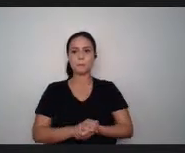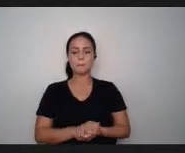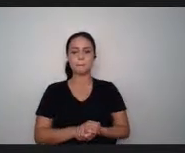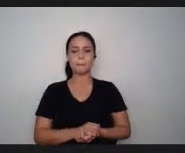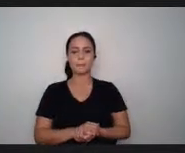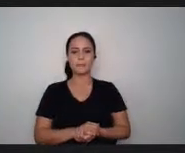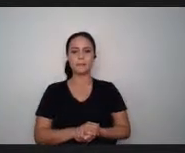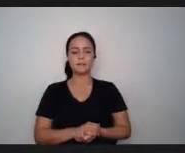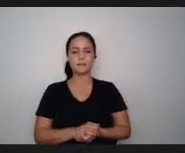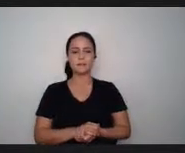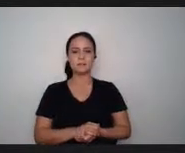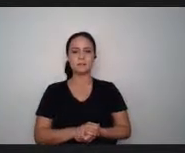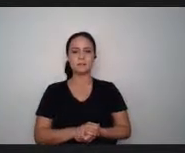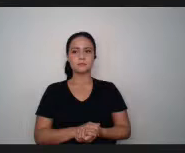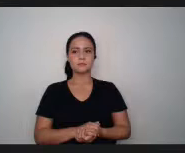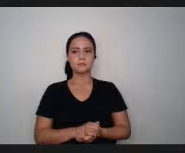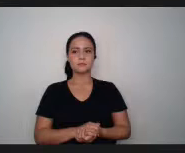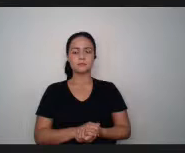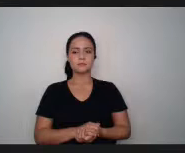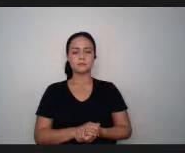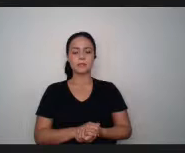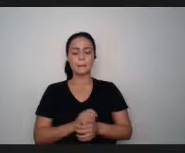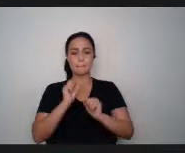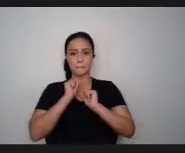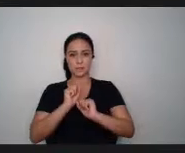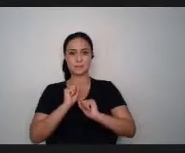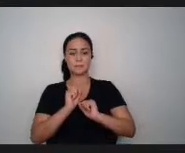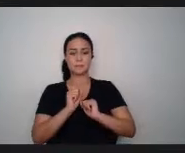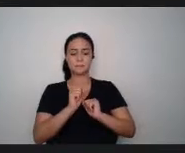similarities. This digital